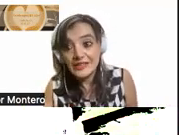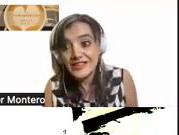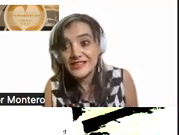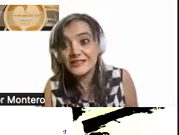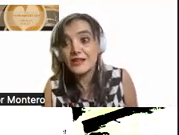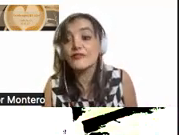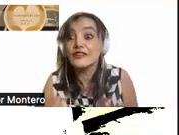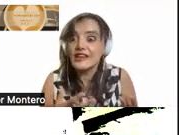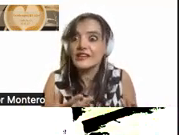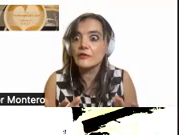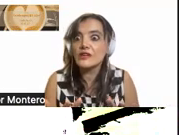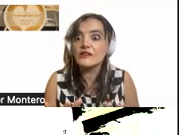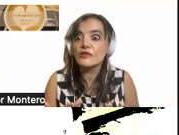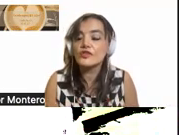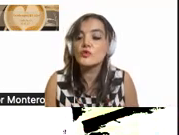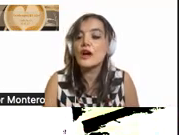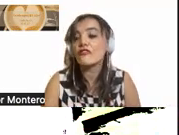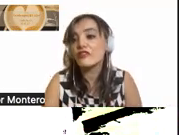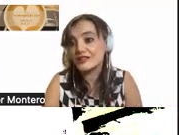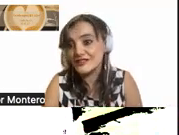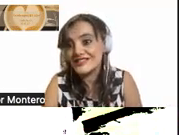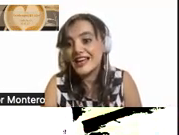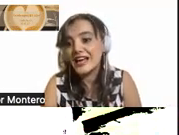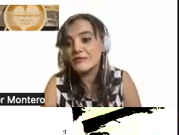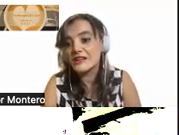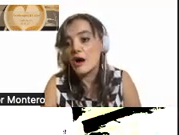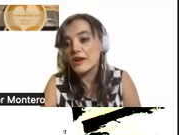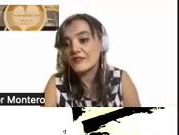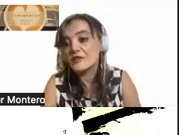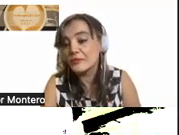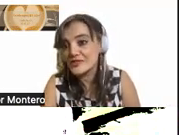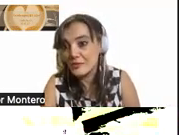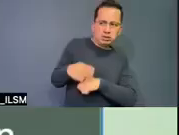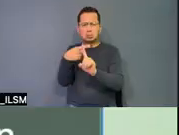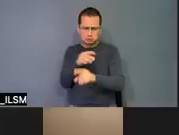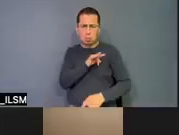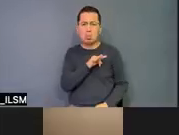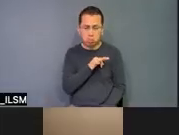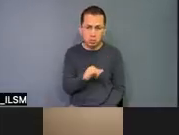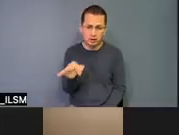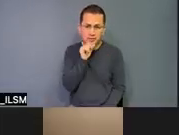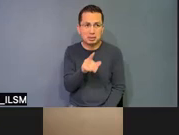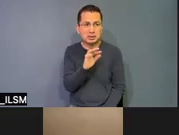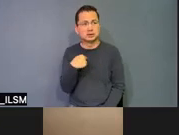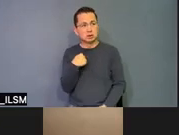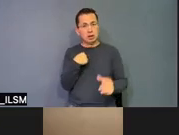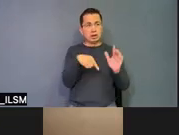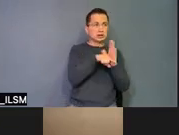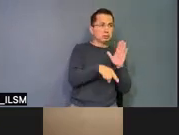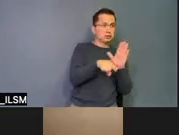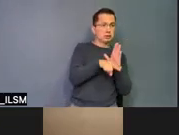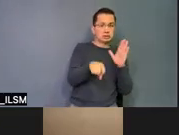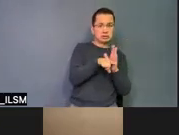positive trances instead of the negative ones that are going to affect us and make our lives miserable? And remember that